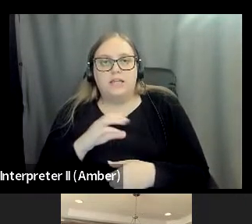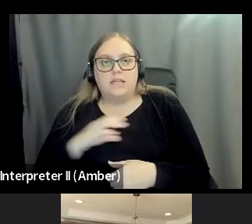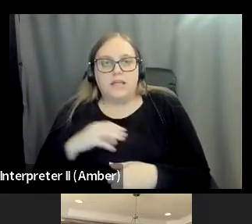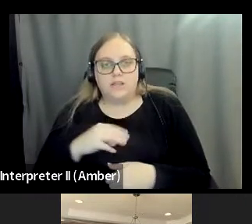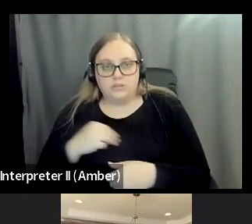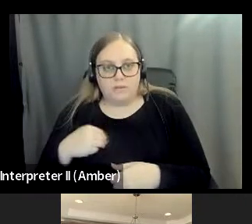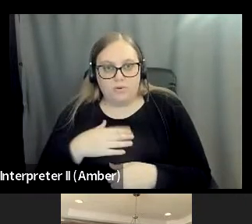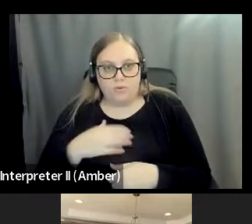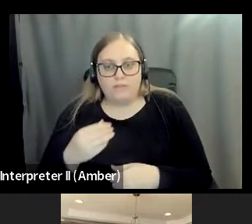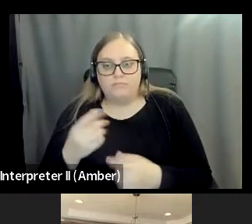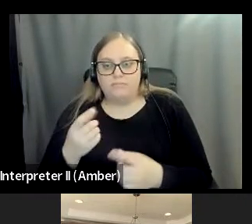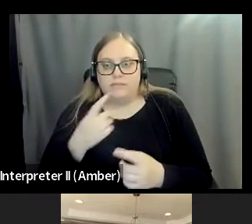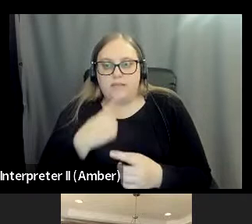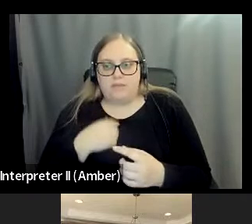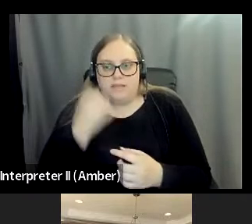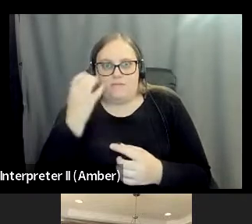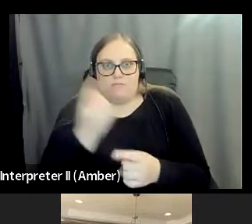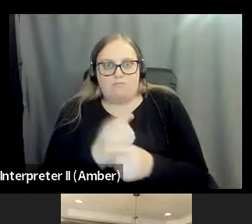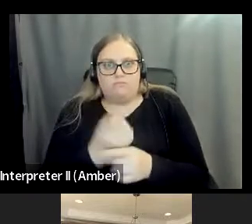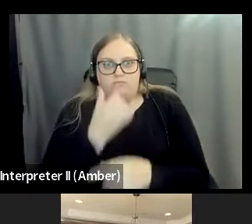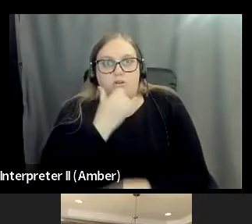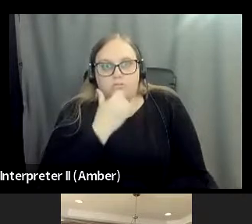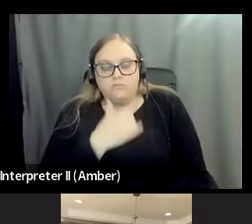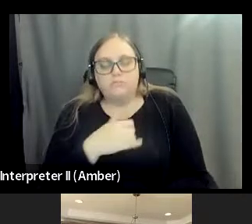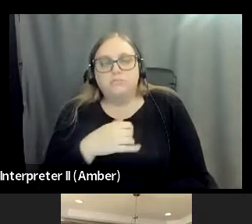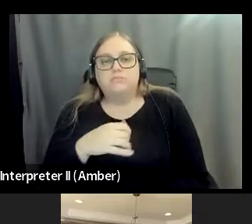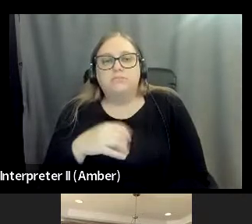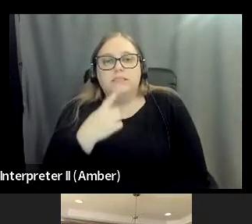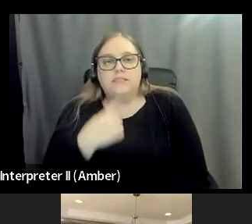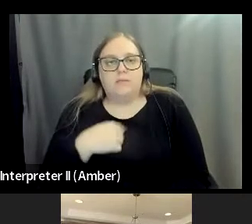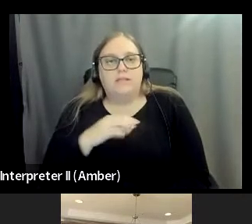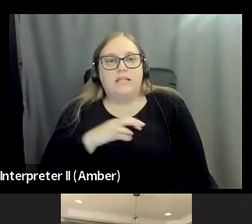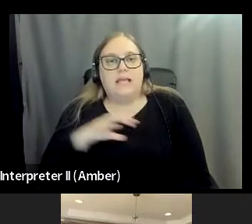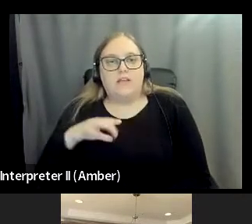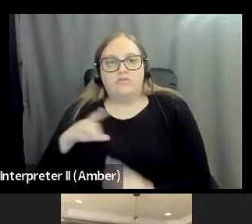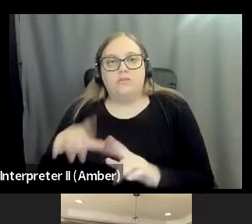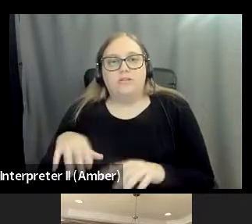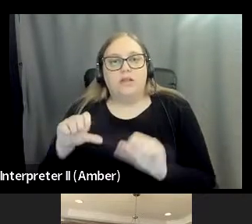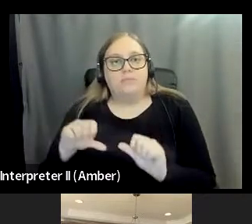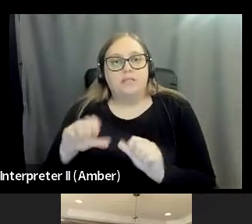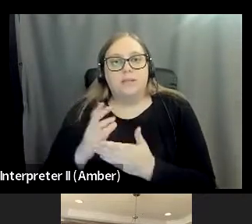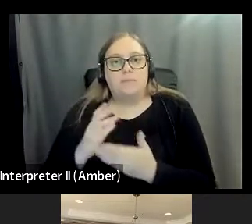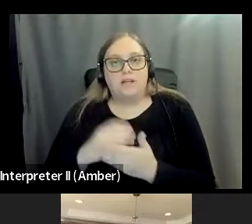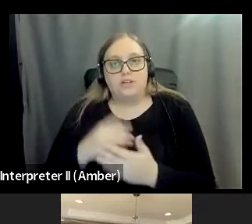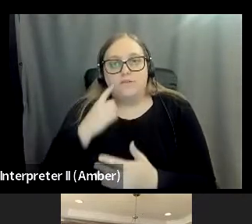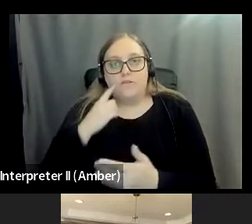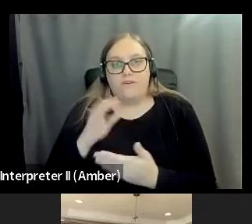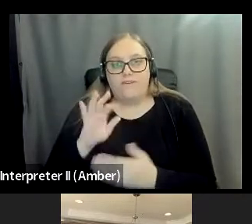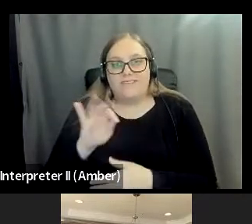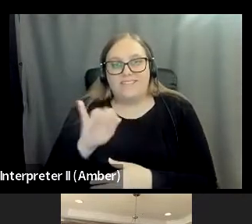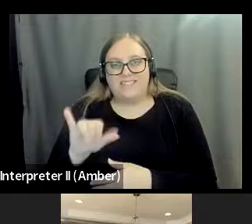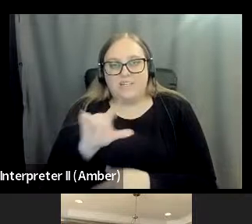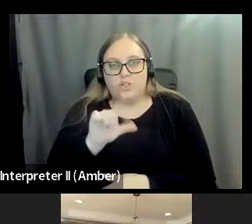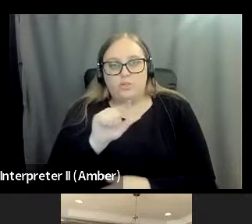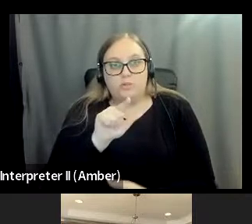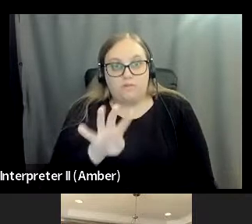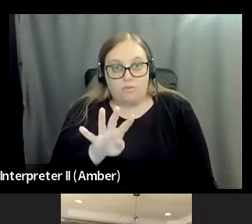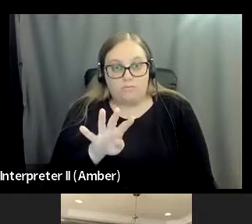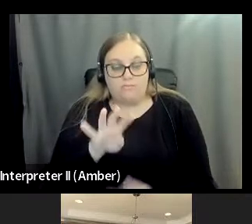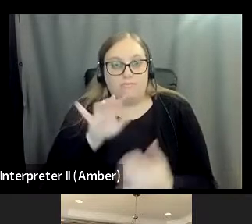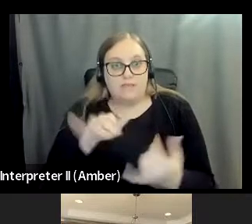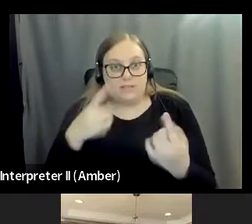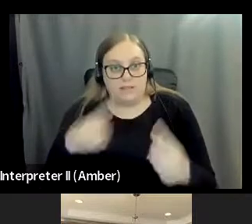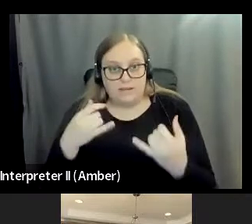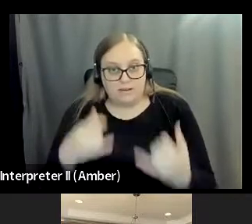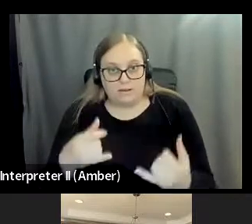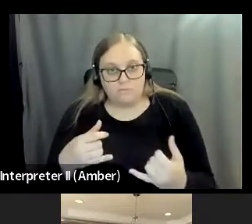correct me if I get any of it wrong. When the council adopted the budget for fiscal year 24, which is what we're in,